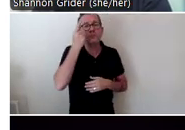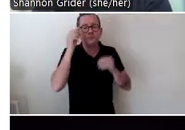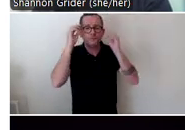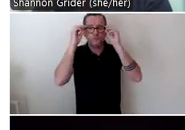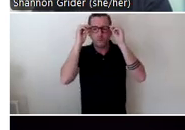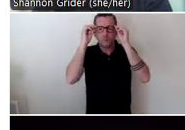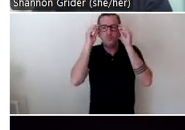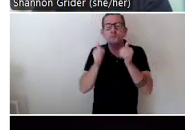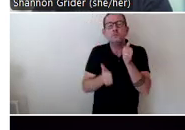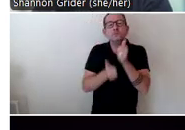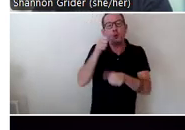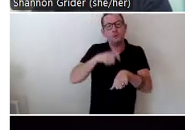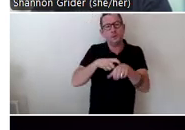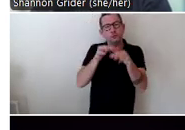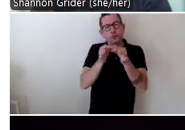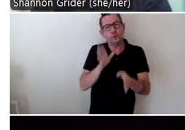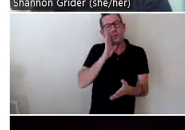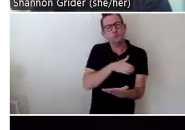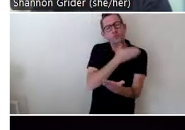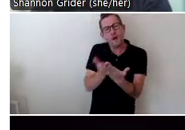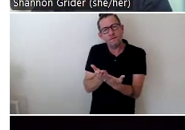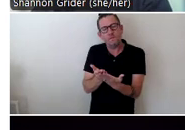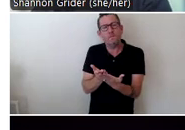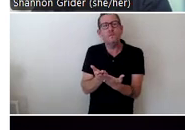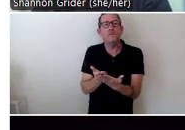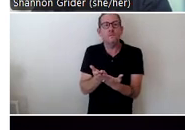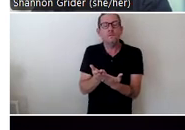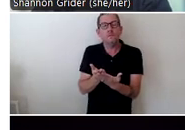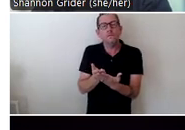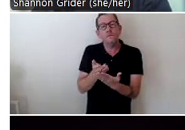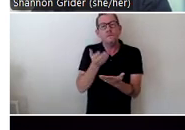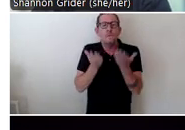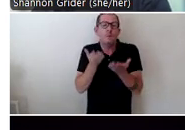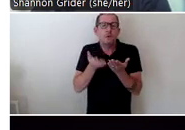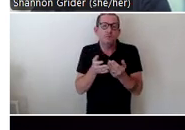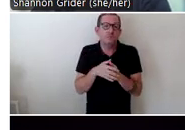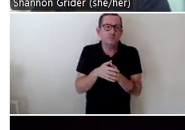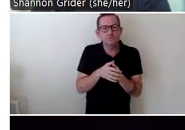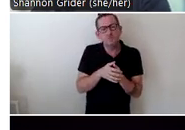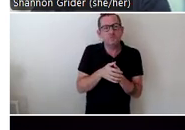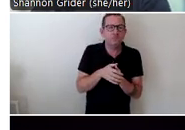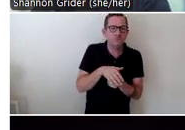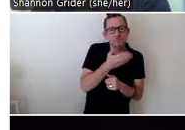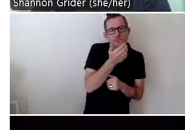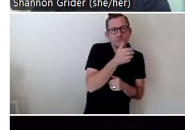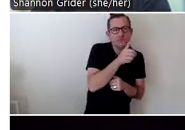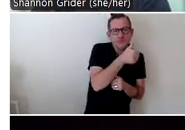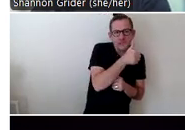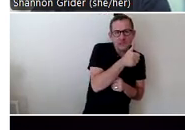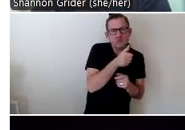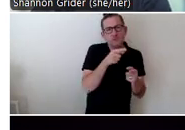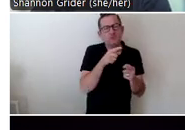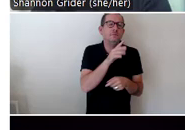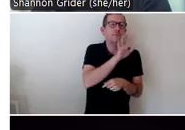in, if there's a separate waiting room for the interpreter, because most of the interpreters will arrive